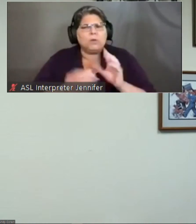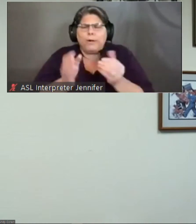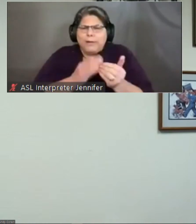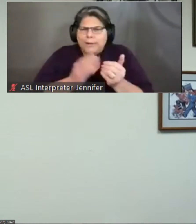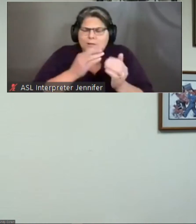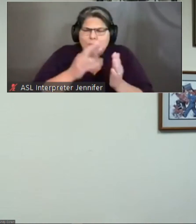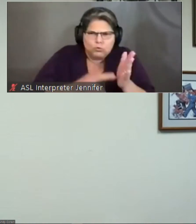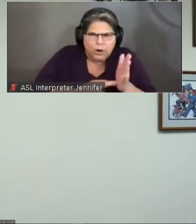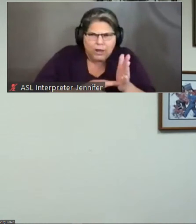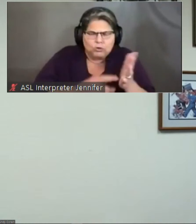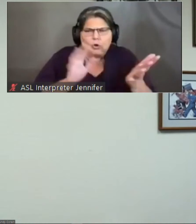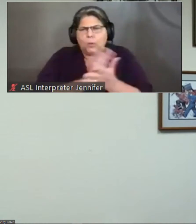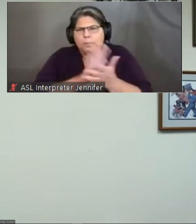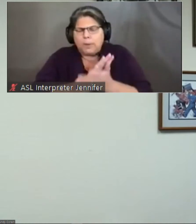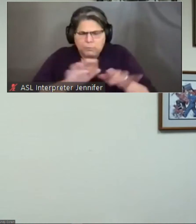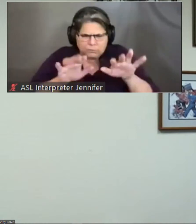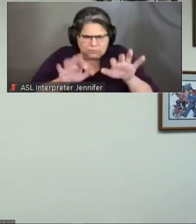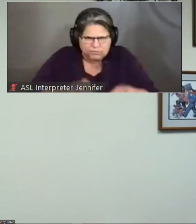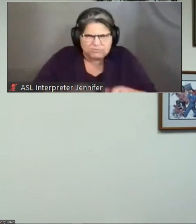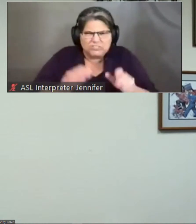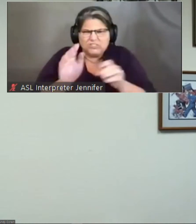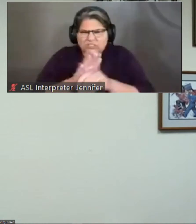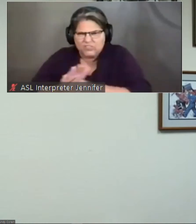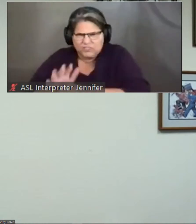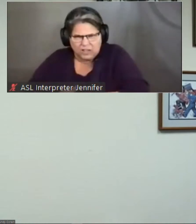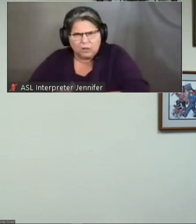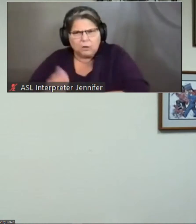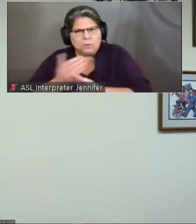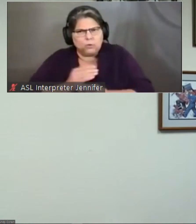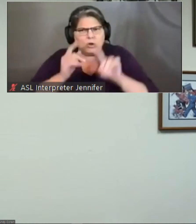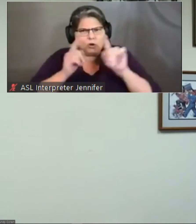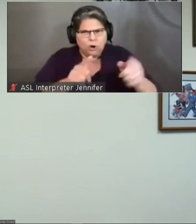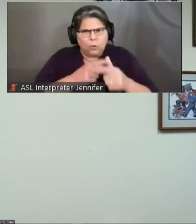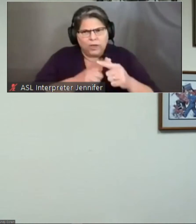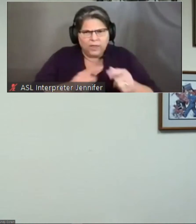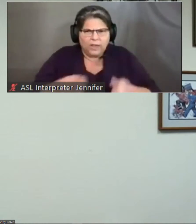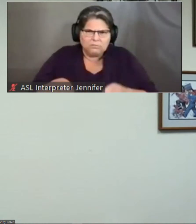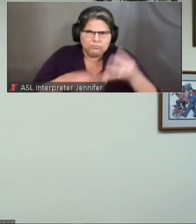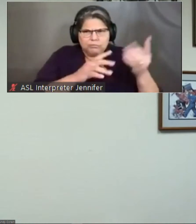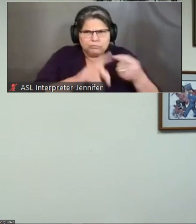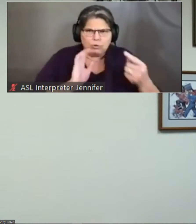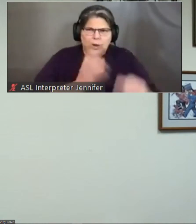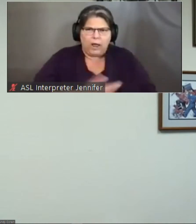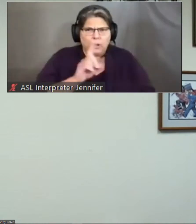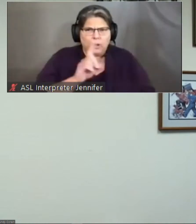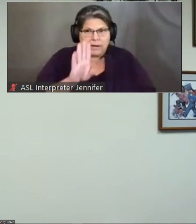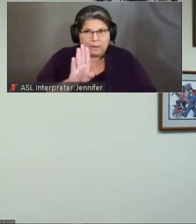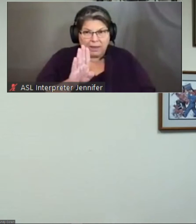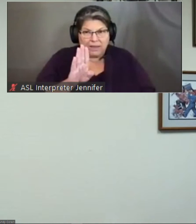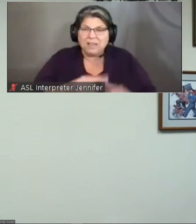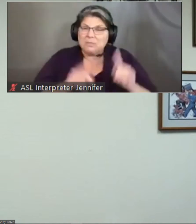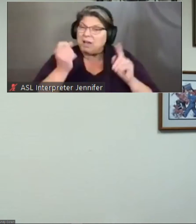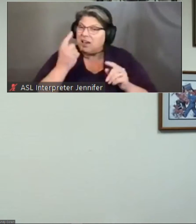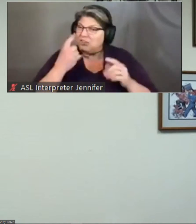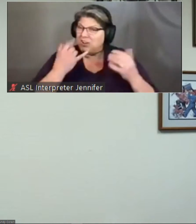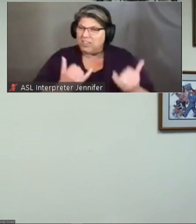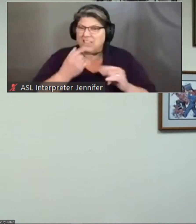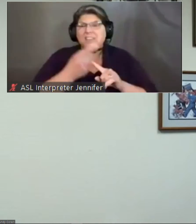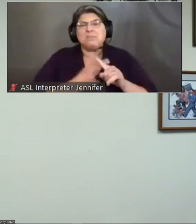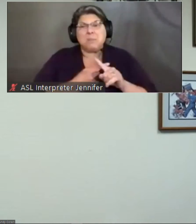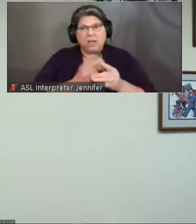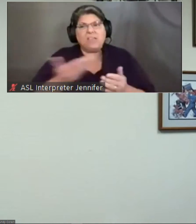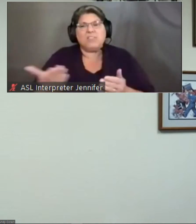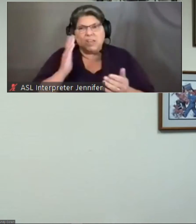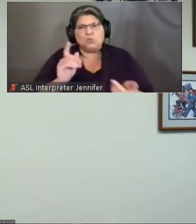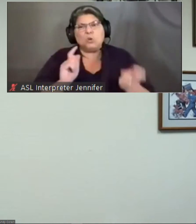directly feeding into the CARES database. This month, however, is a month of transition, so we're expecting some issues with